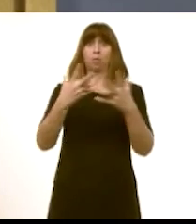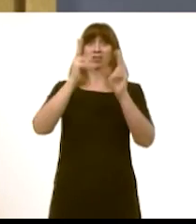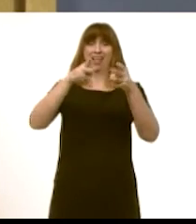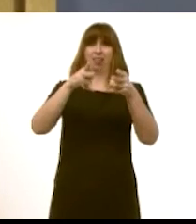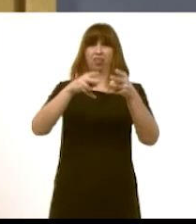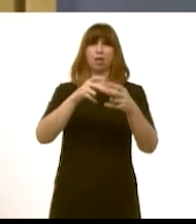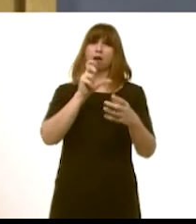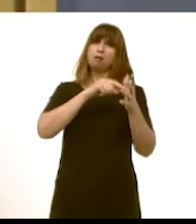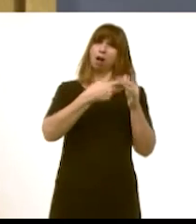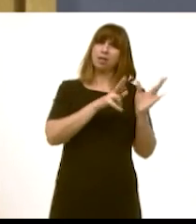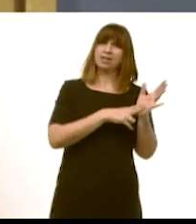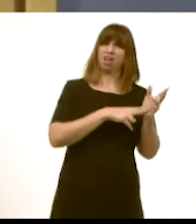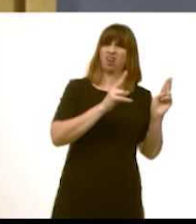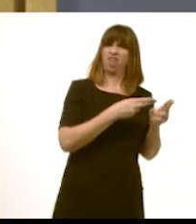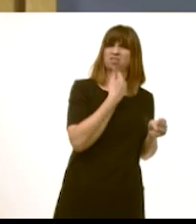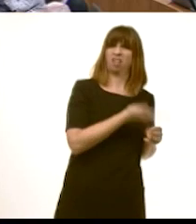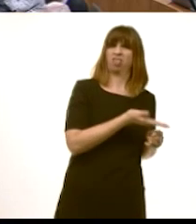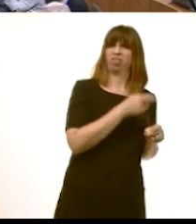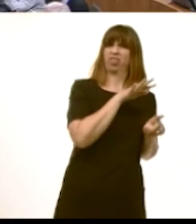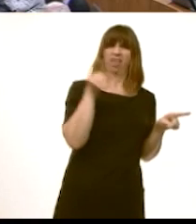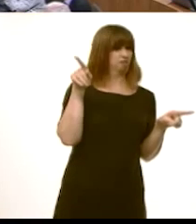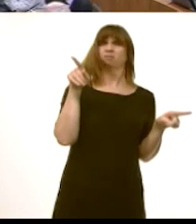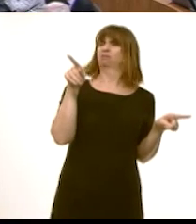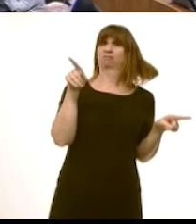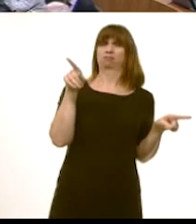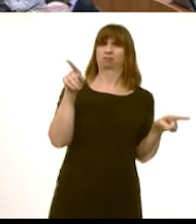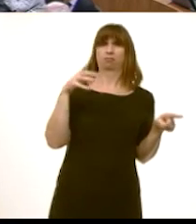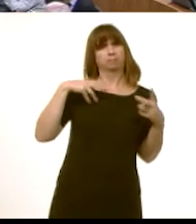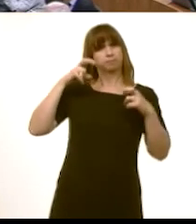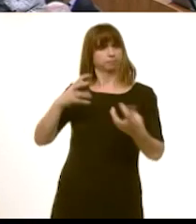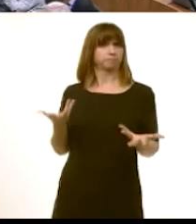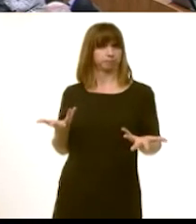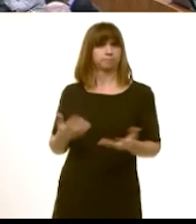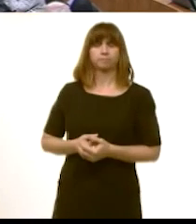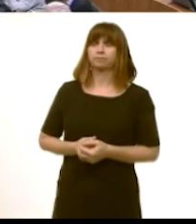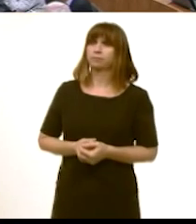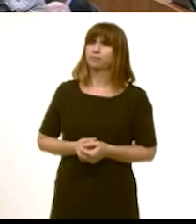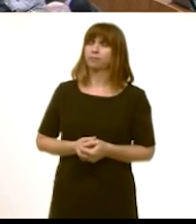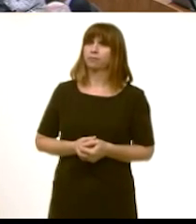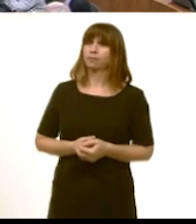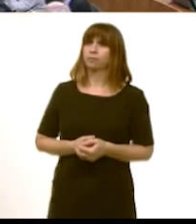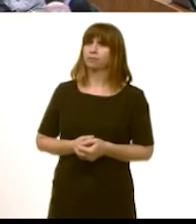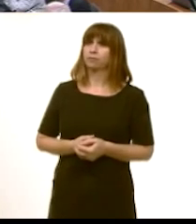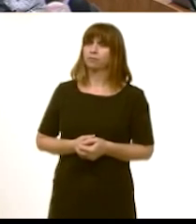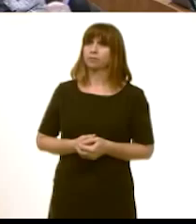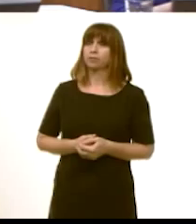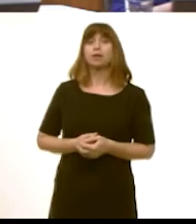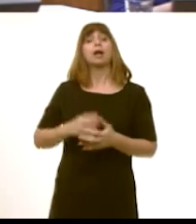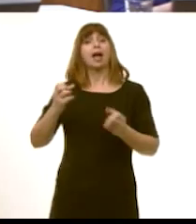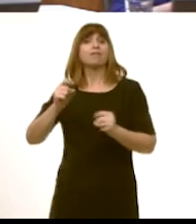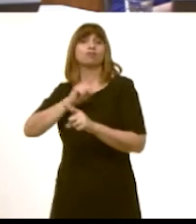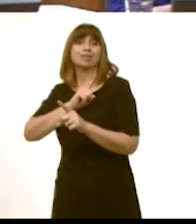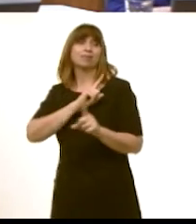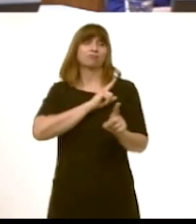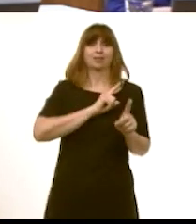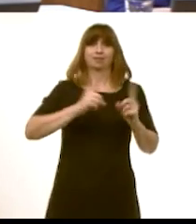lowest in Cardigan. What research is being done to find out these reasons, please? Well, there will be different reasons. Some